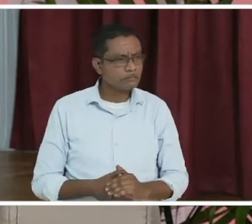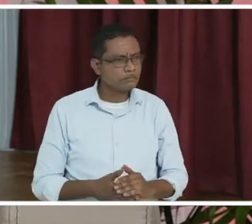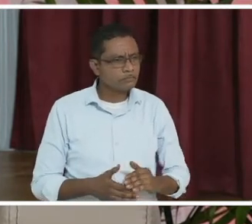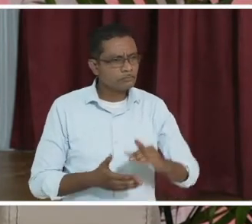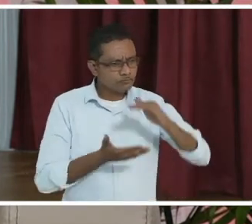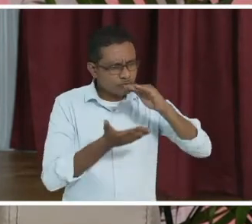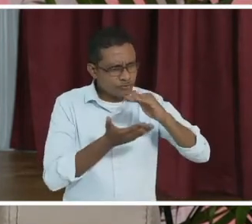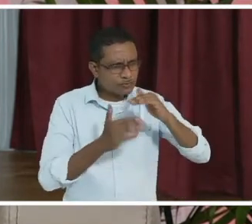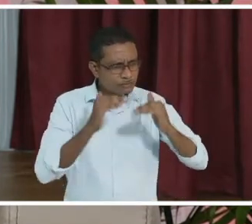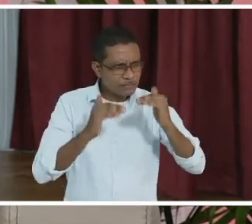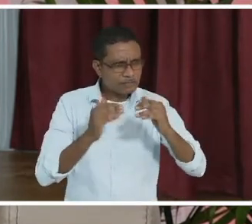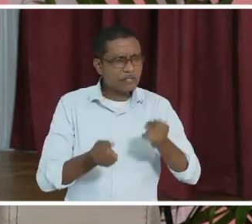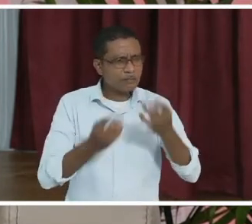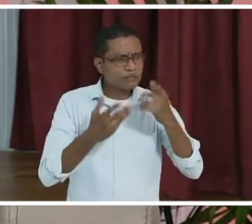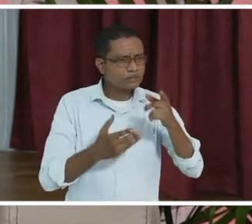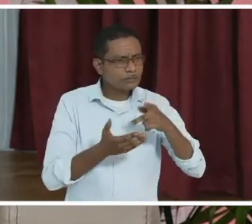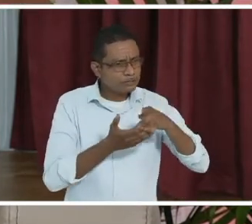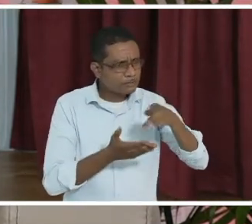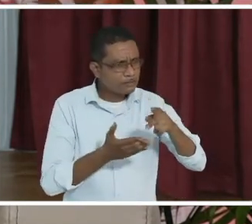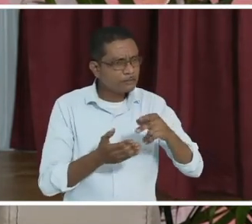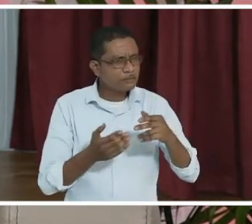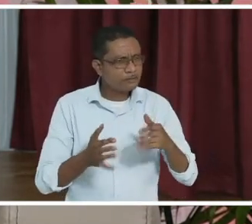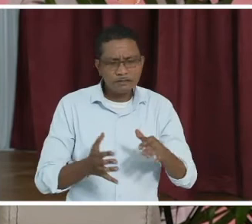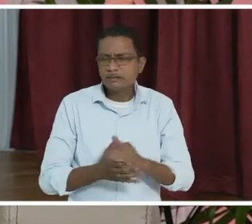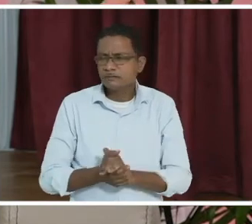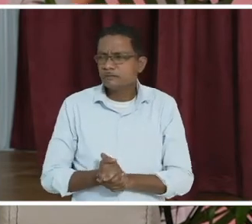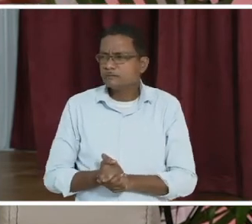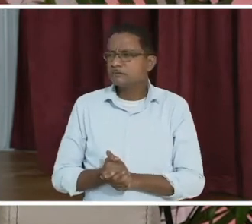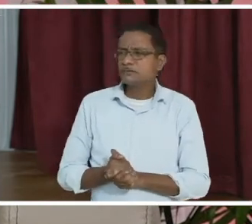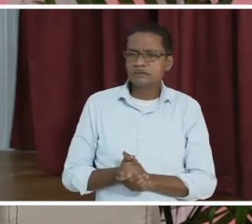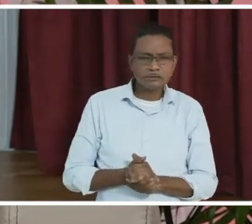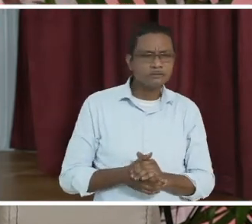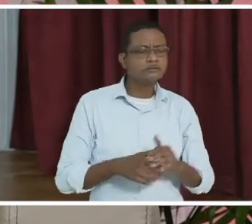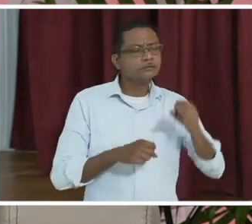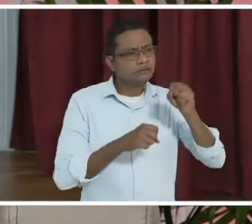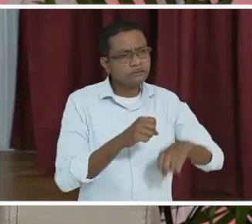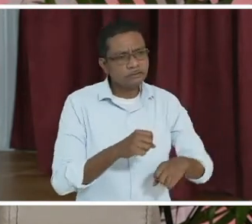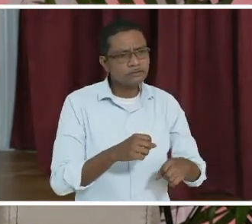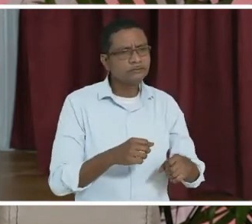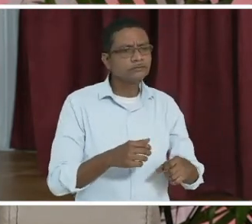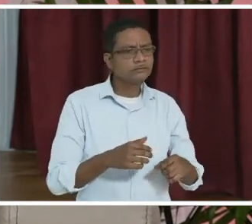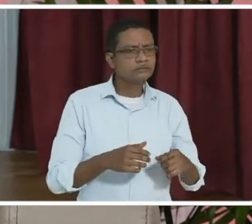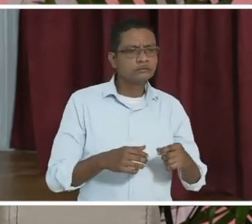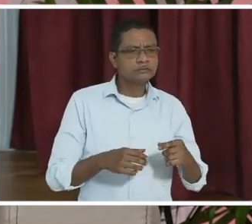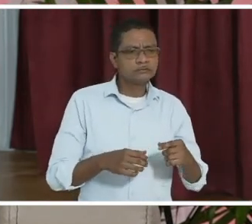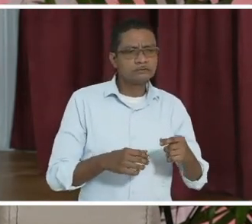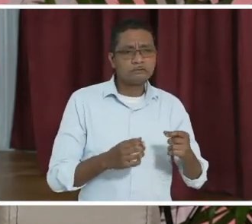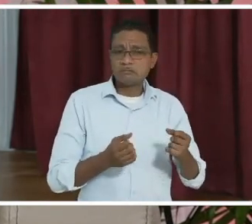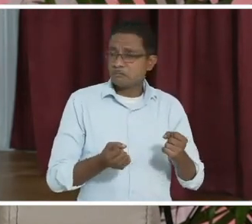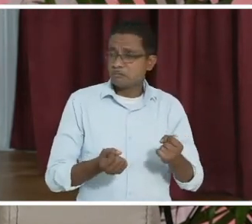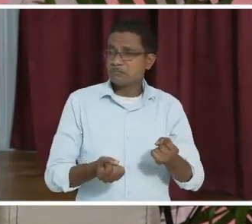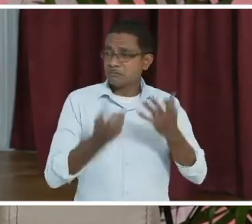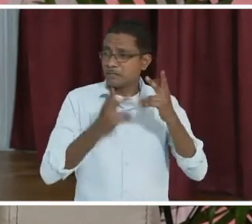That is correct. You have this thing, man. I'm ready. It really is a matter of breaking it down that small because a lot of people haven't